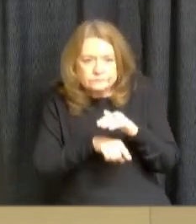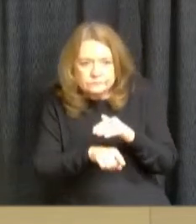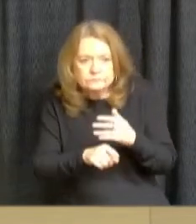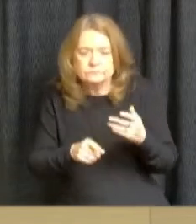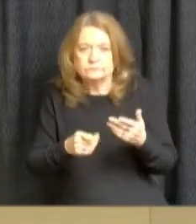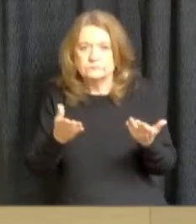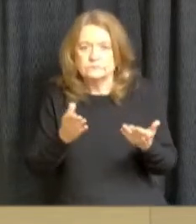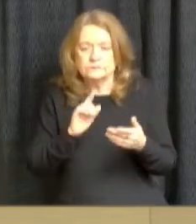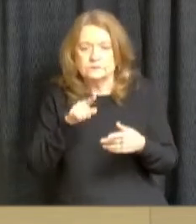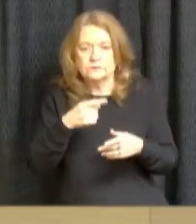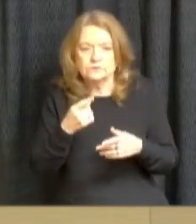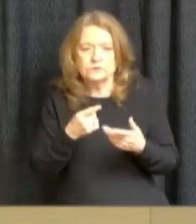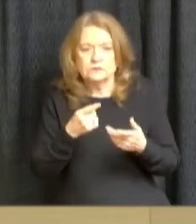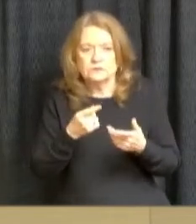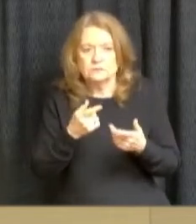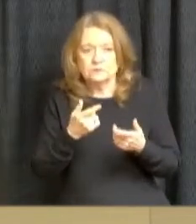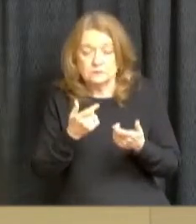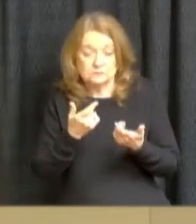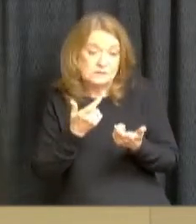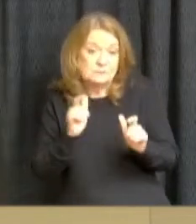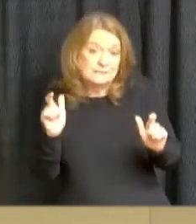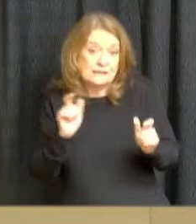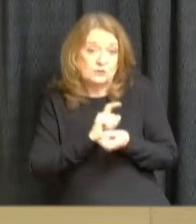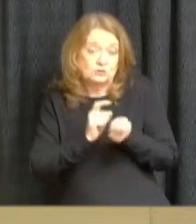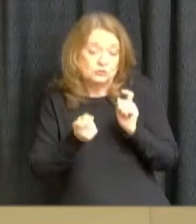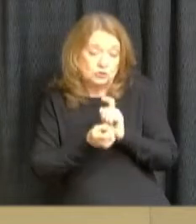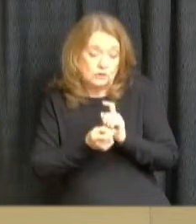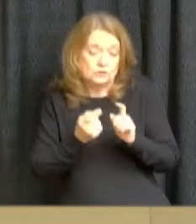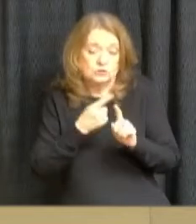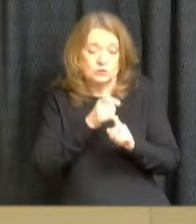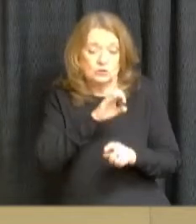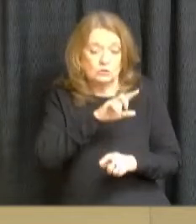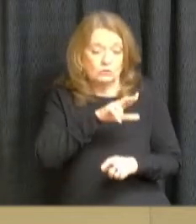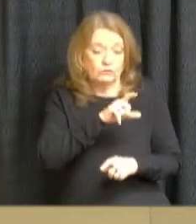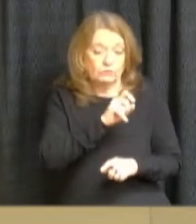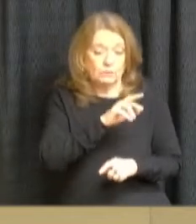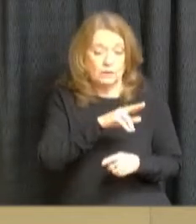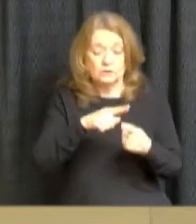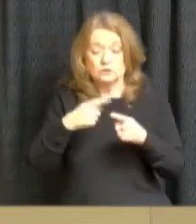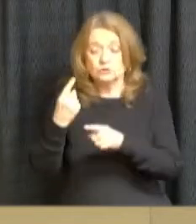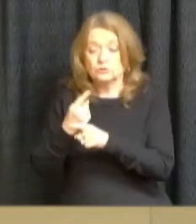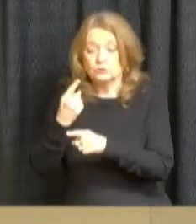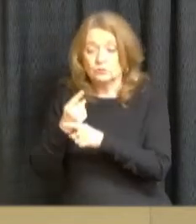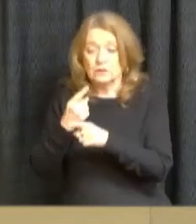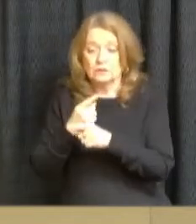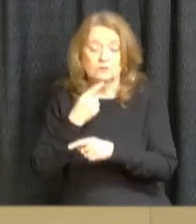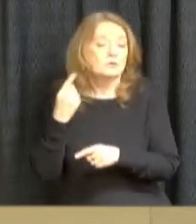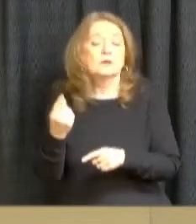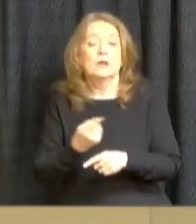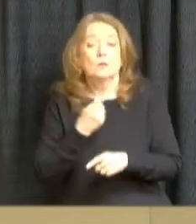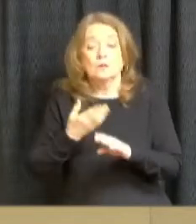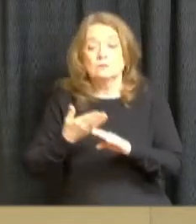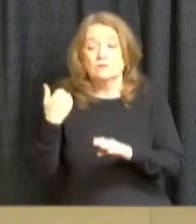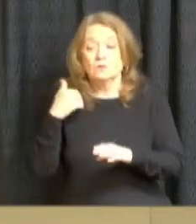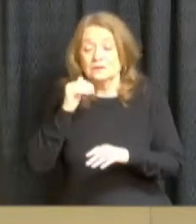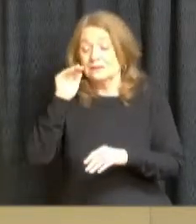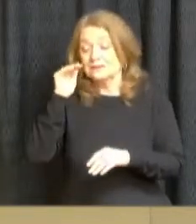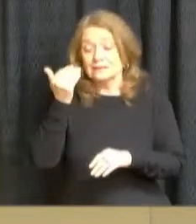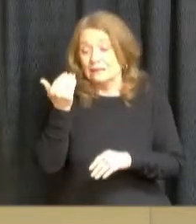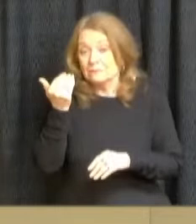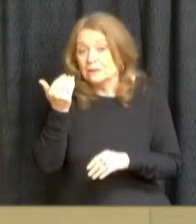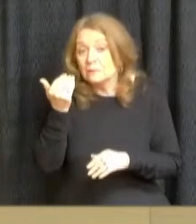This is a substantial change that he's wanting to go from cluster to regular. Always before, there didn't seem to